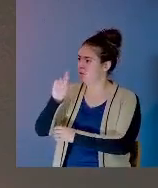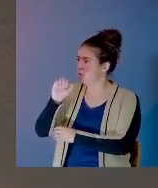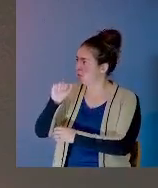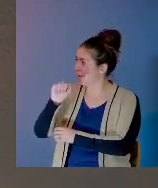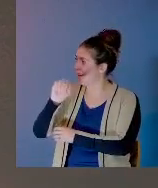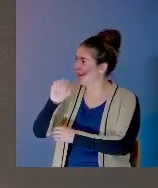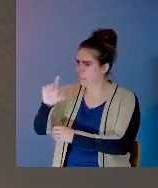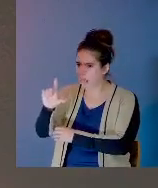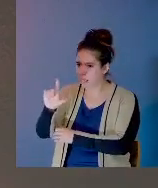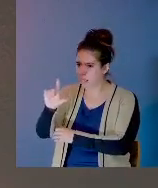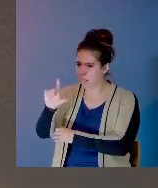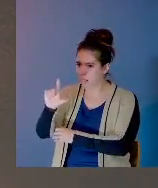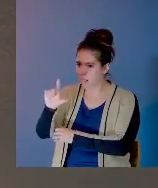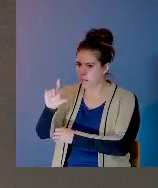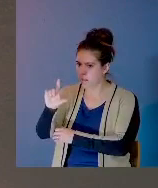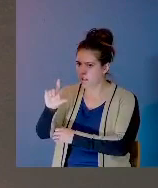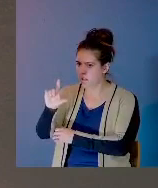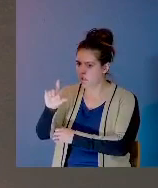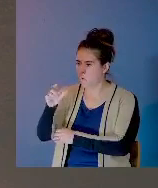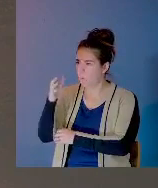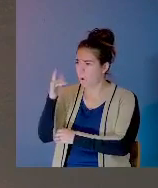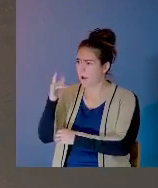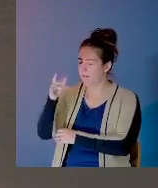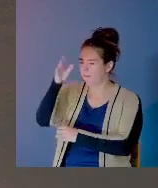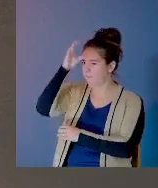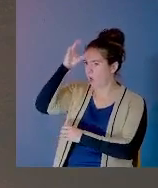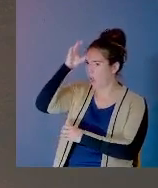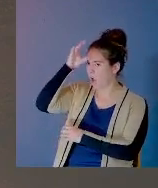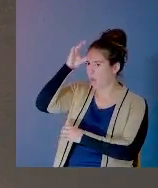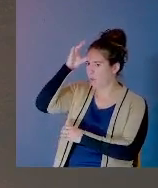Jesus. And he is a Jew.